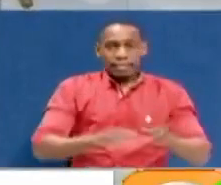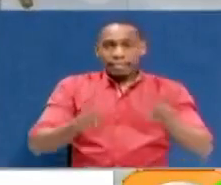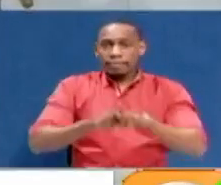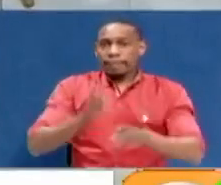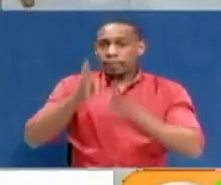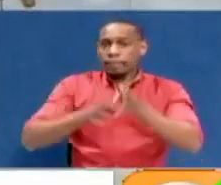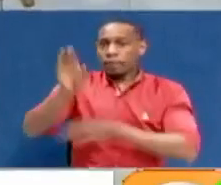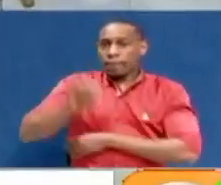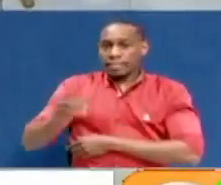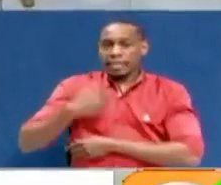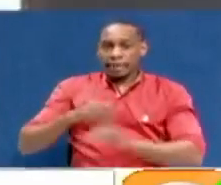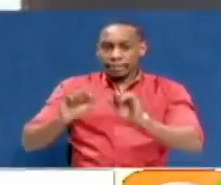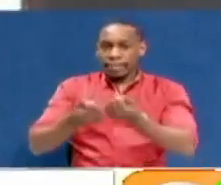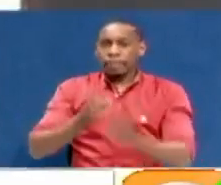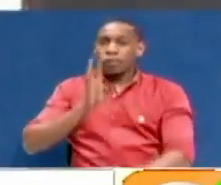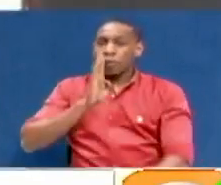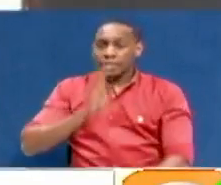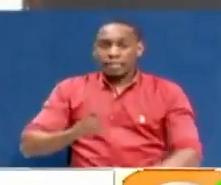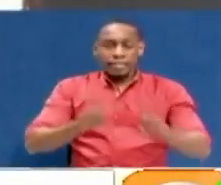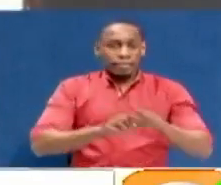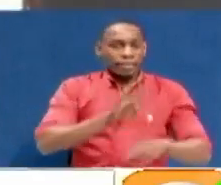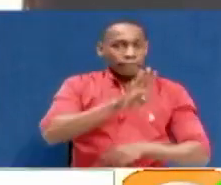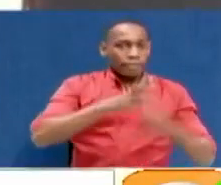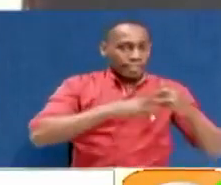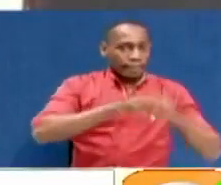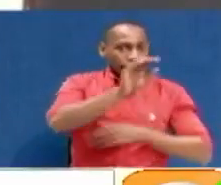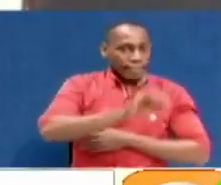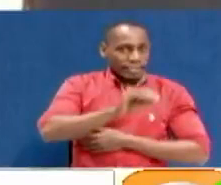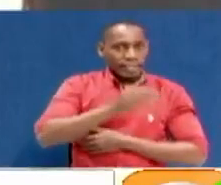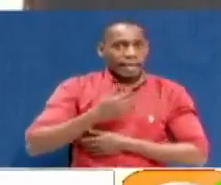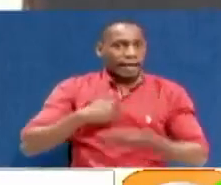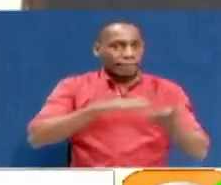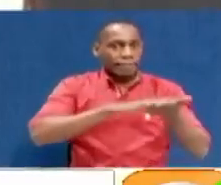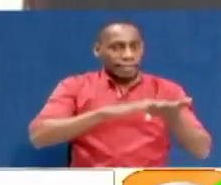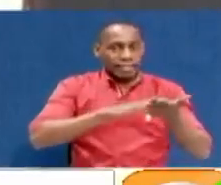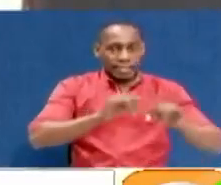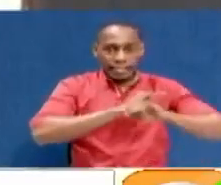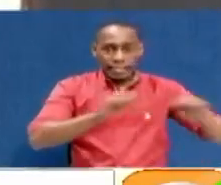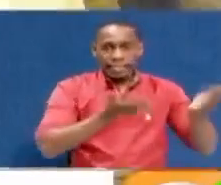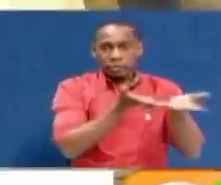Just 44% have safe drinking water and only 47% have basic